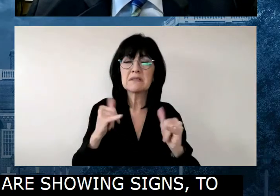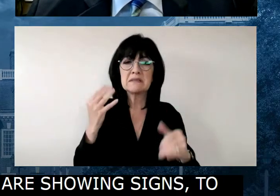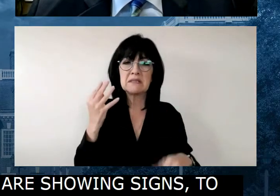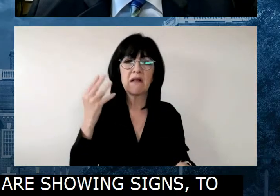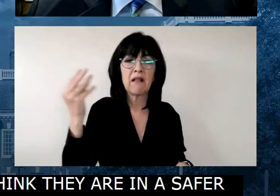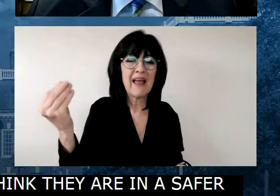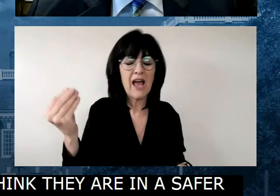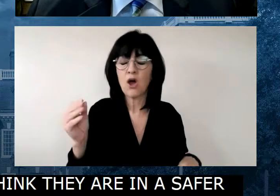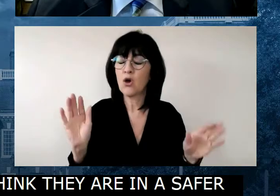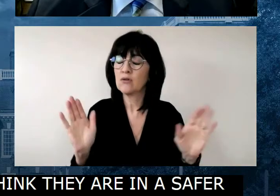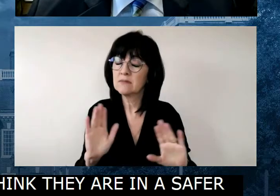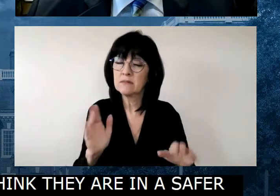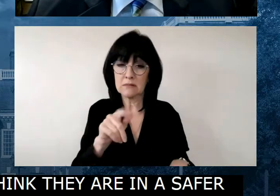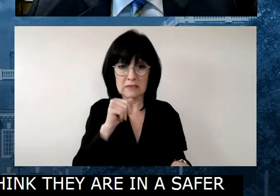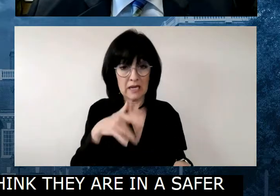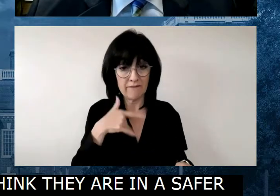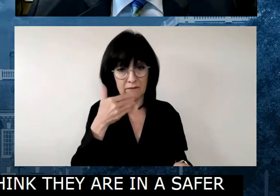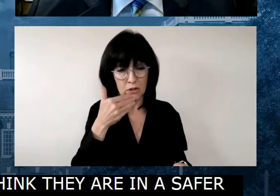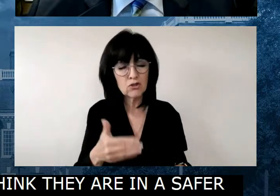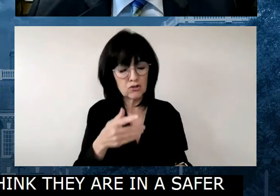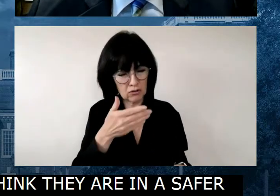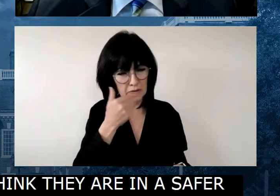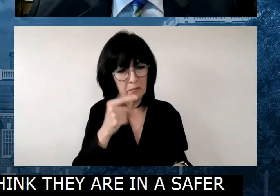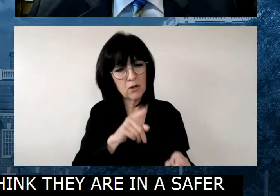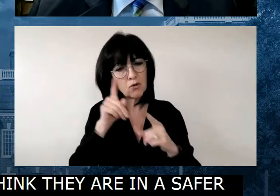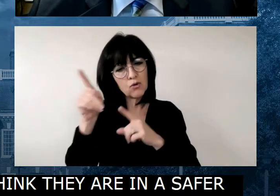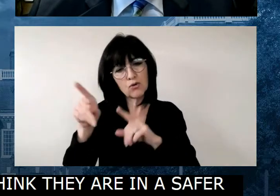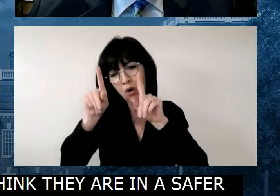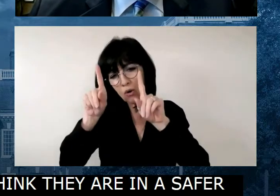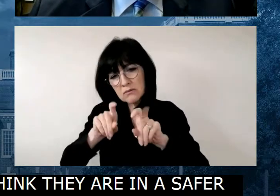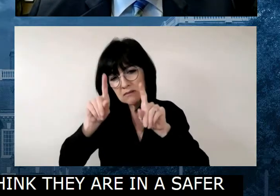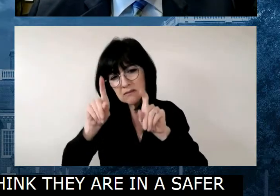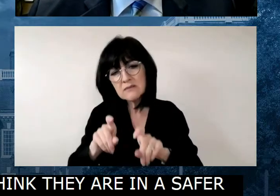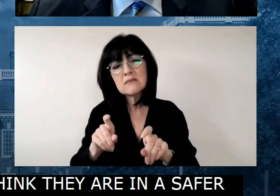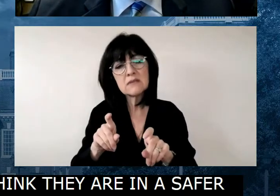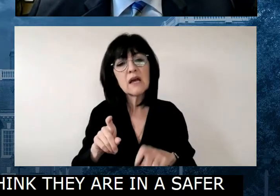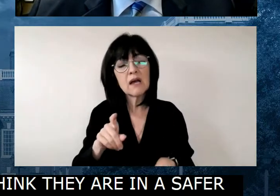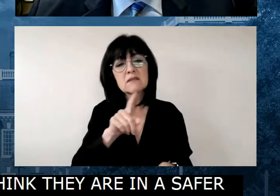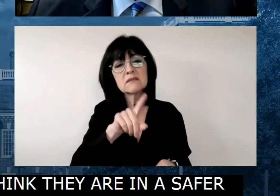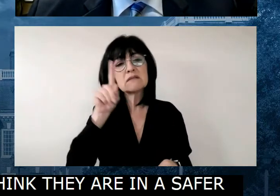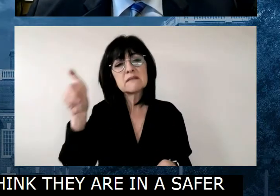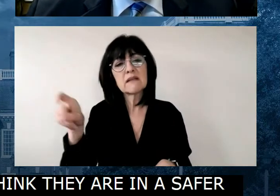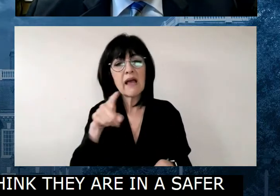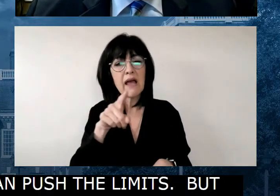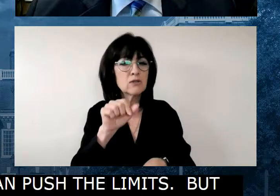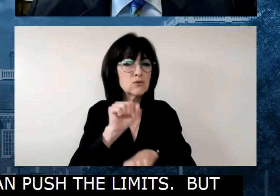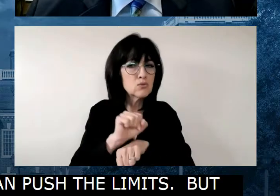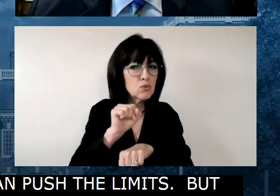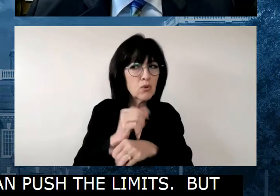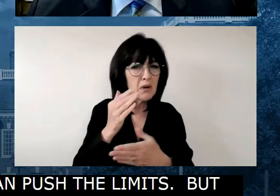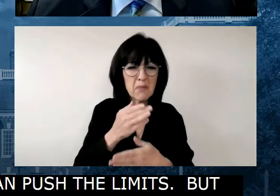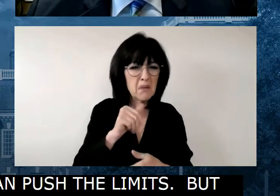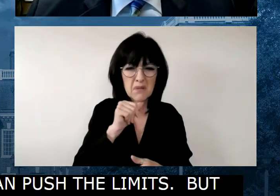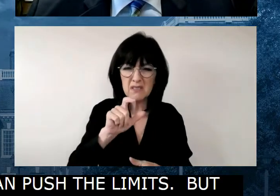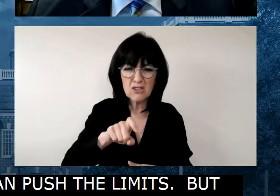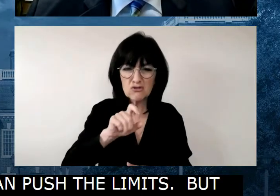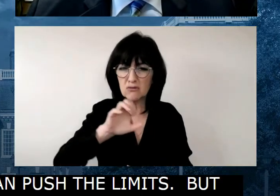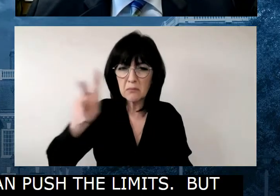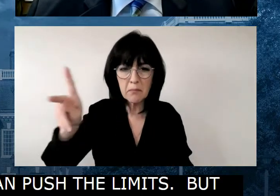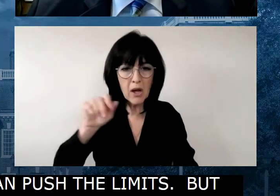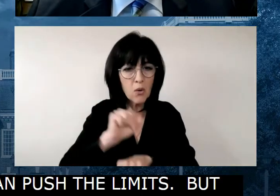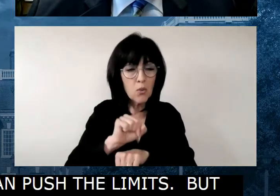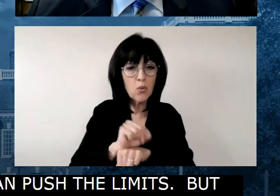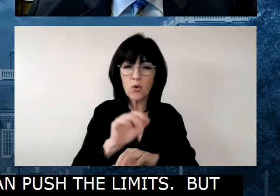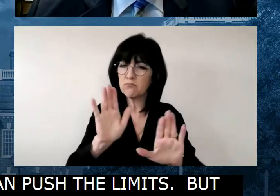well, get tested, talk to your medical provider and figure out when you should return to work or school. Next thing we'll talk about is really